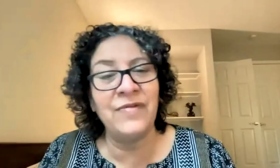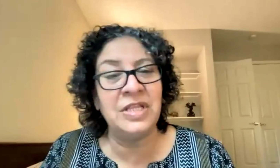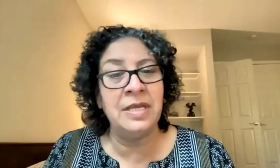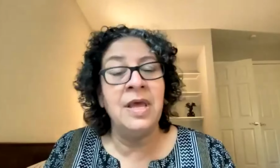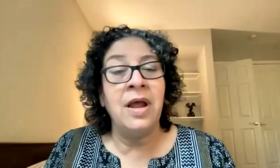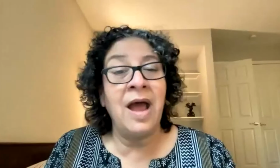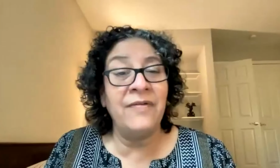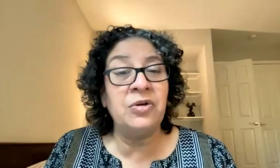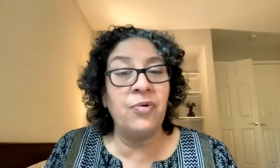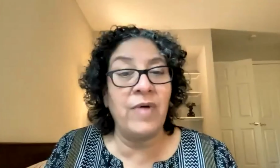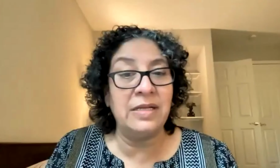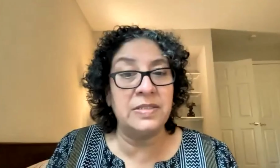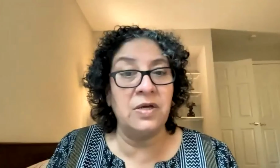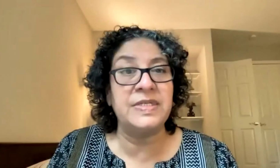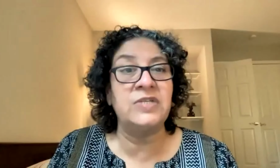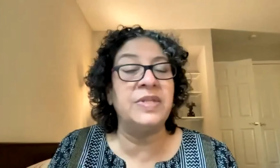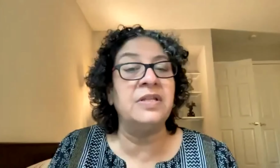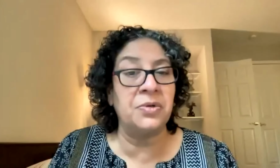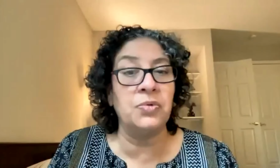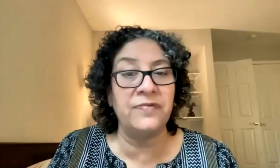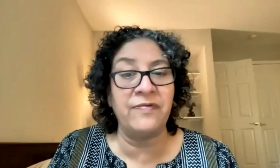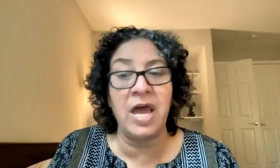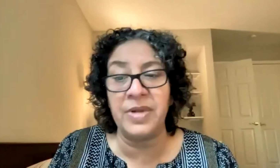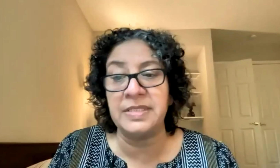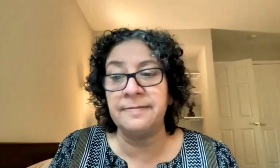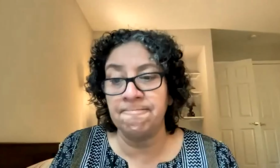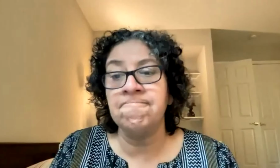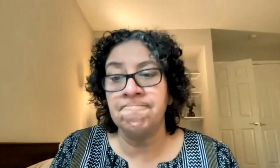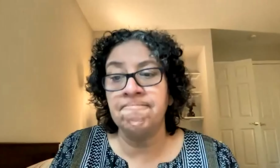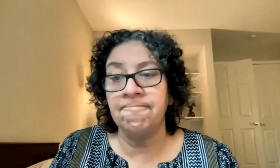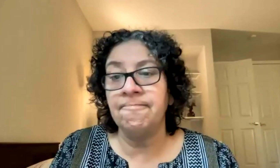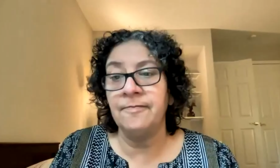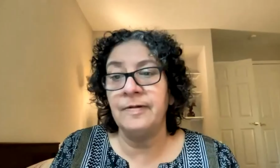of having to provide the services within the inclusive environments.